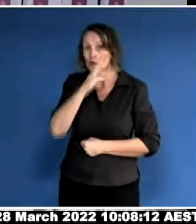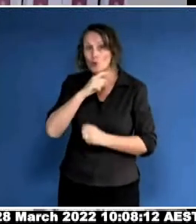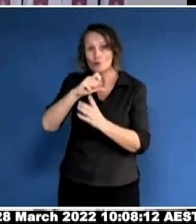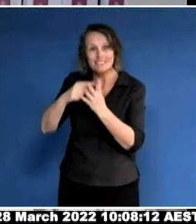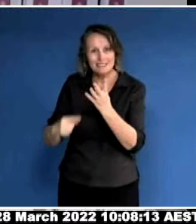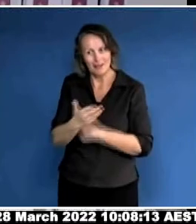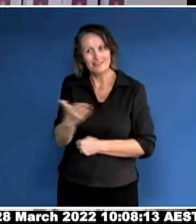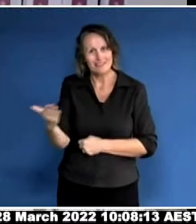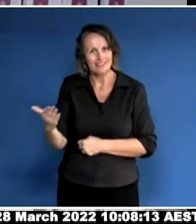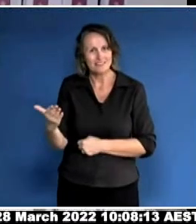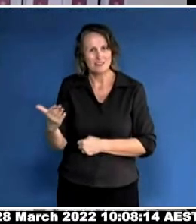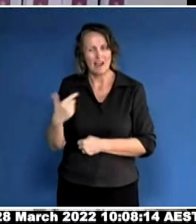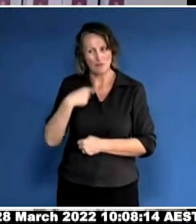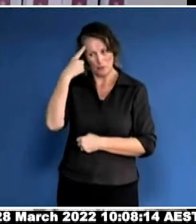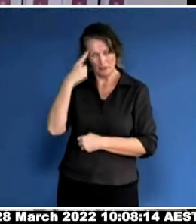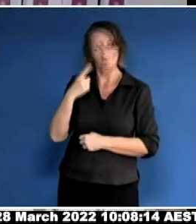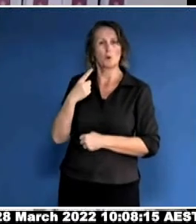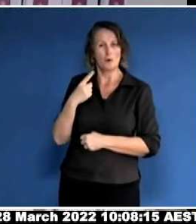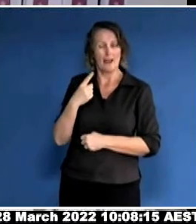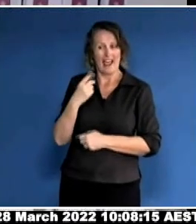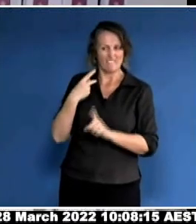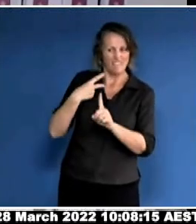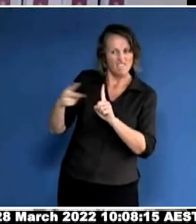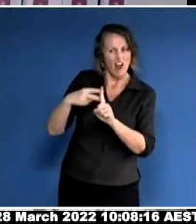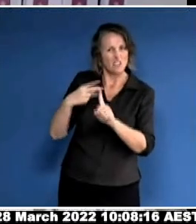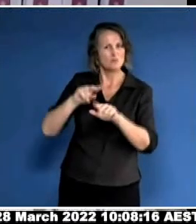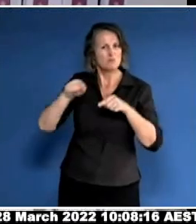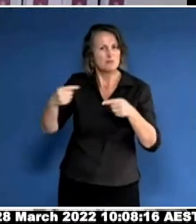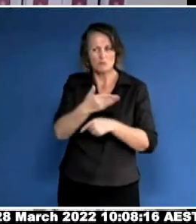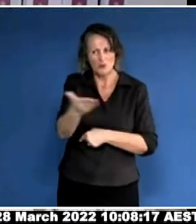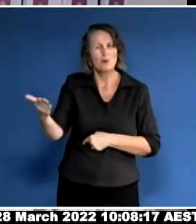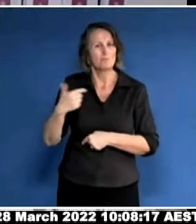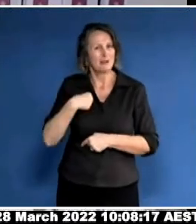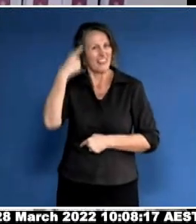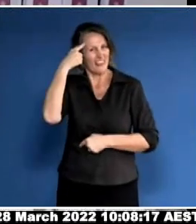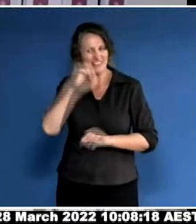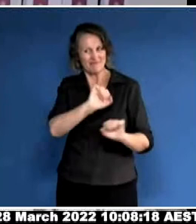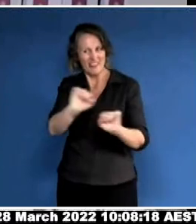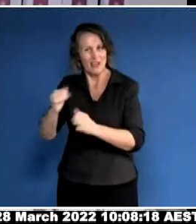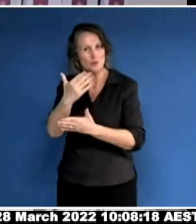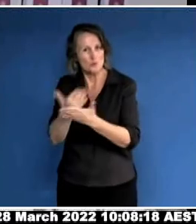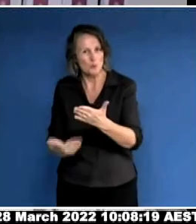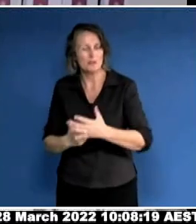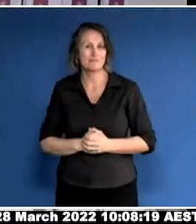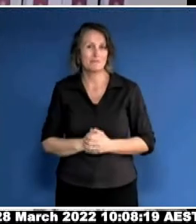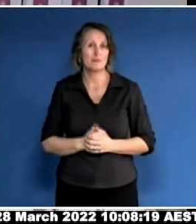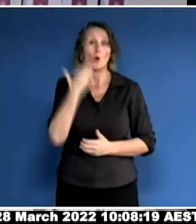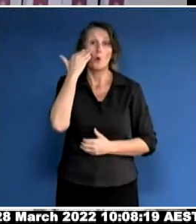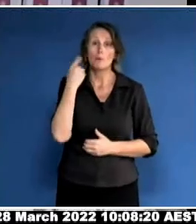unique types of violence and the settings in which it can be experienced. Women with disability must be central to all